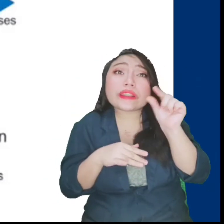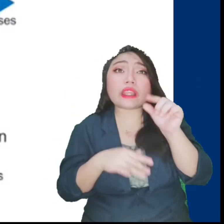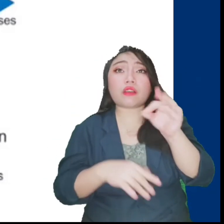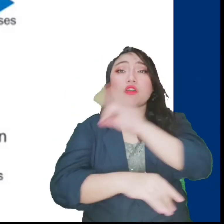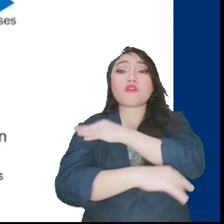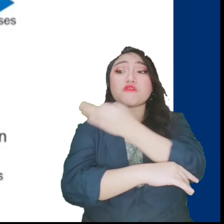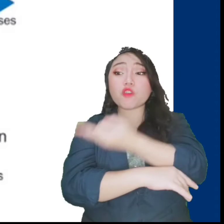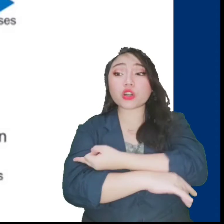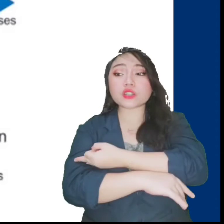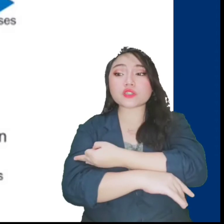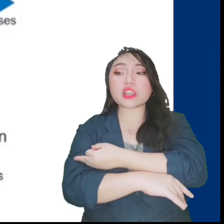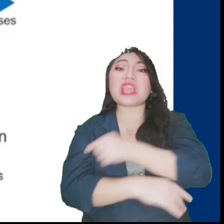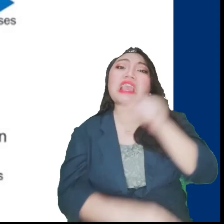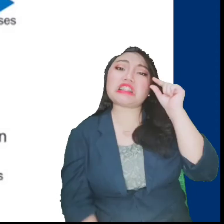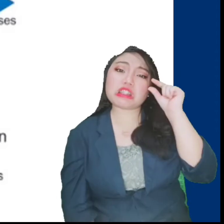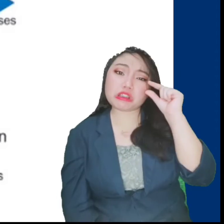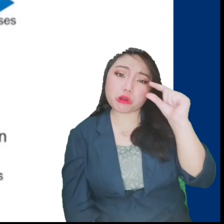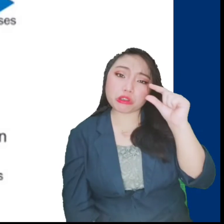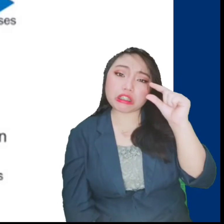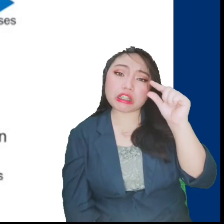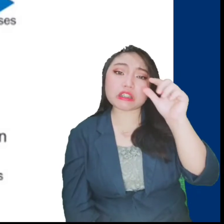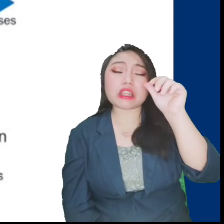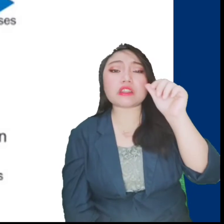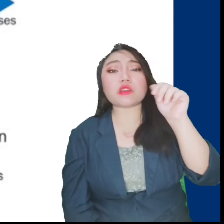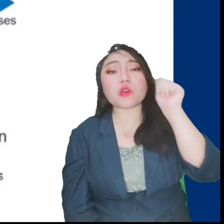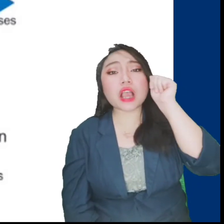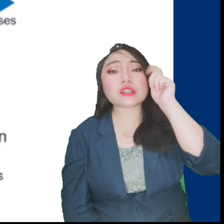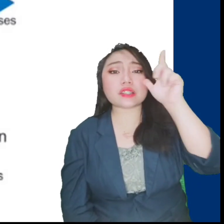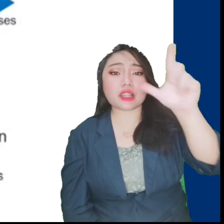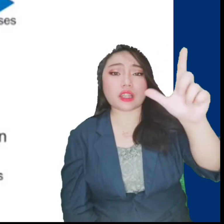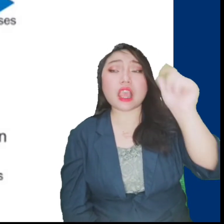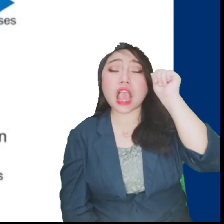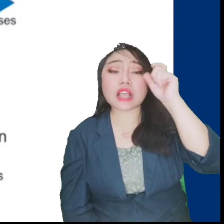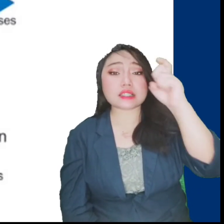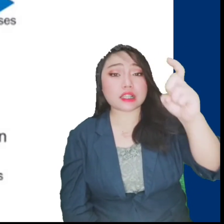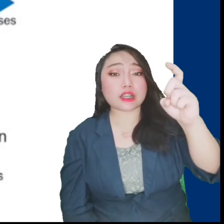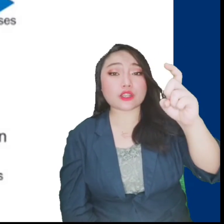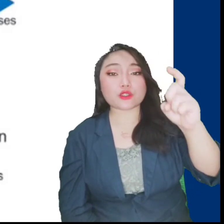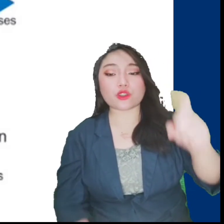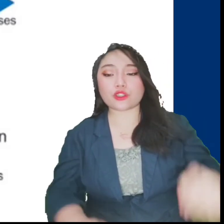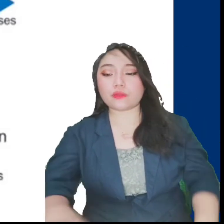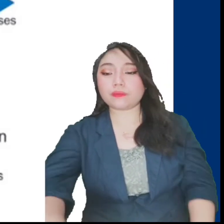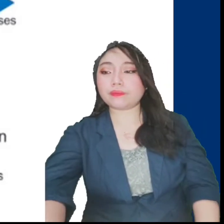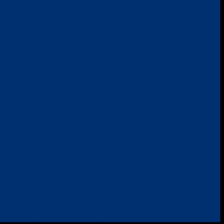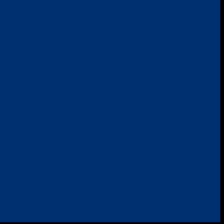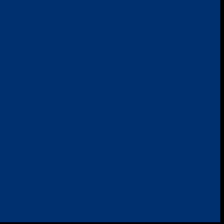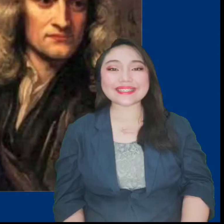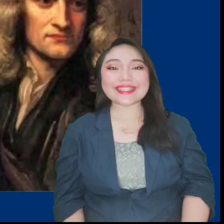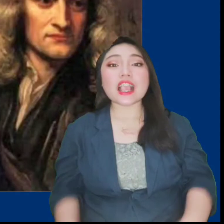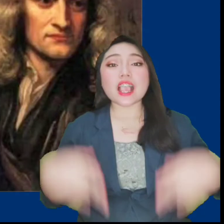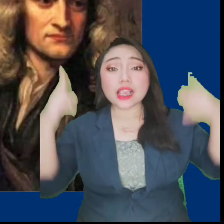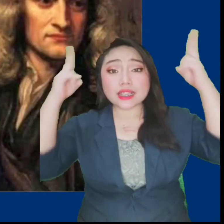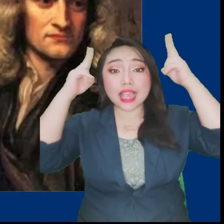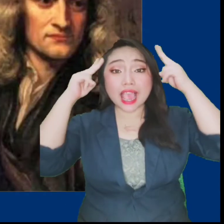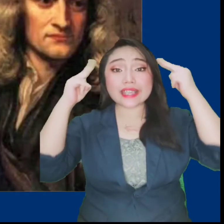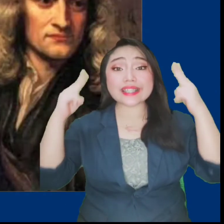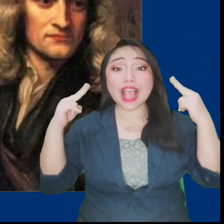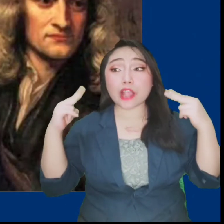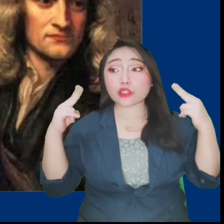compared to using just a normal force on a heavier object.